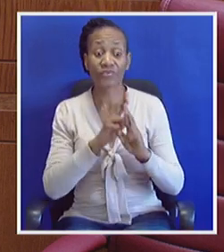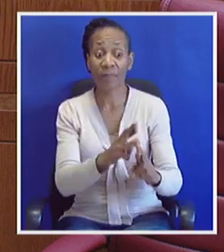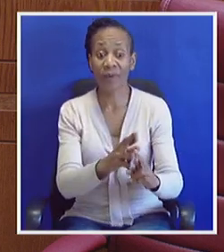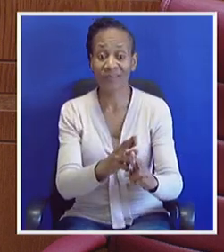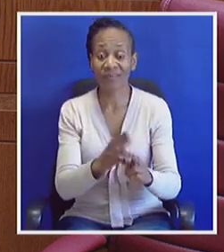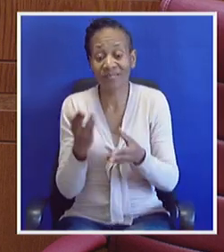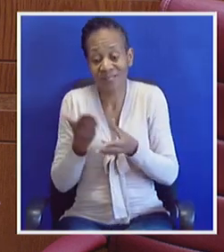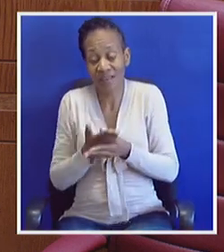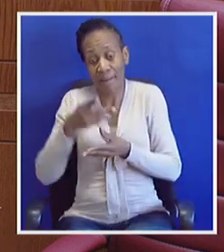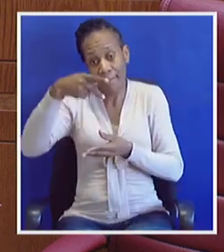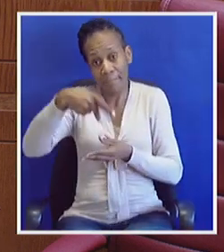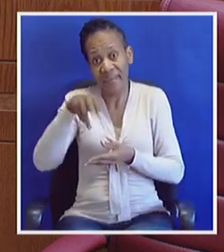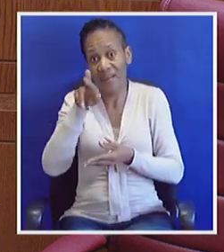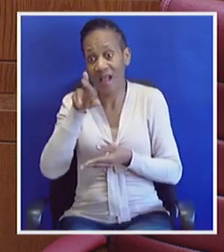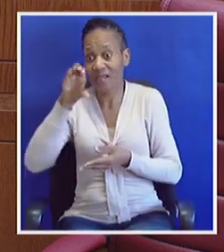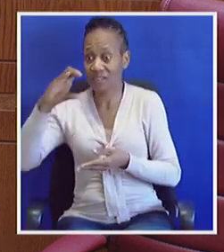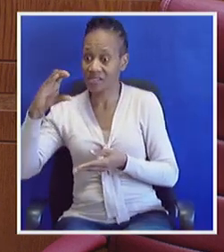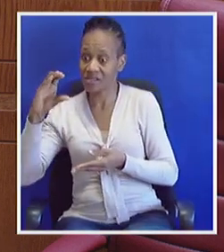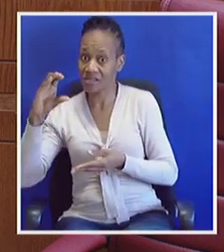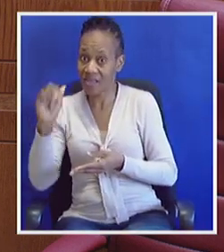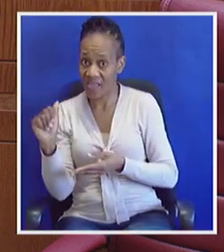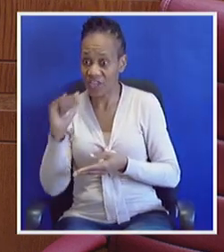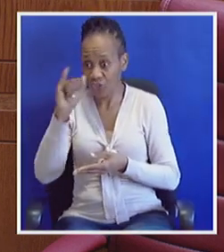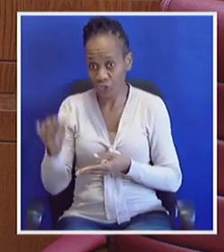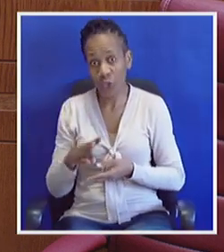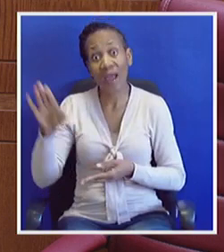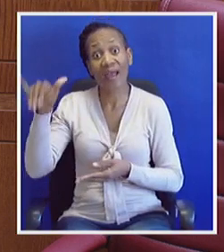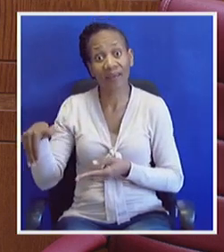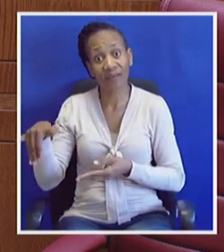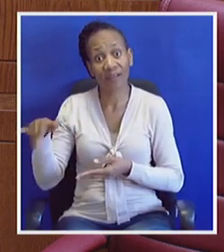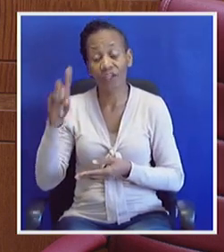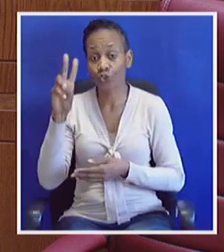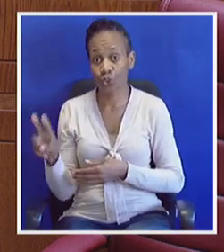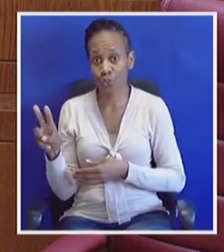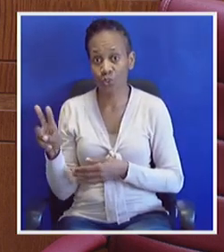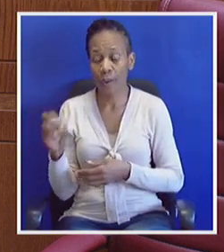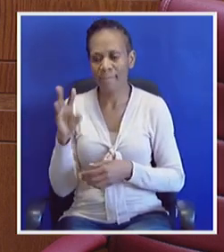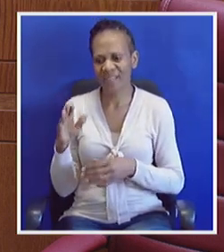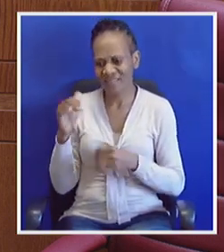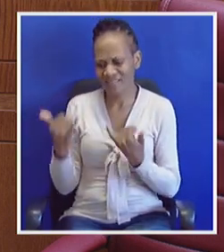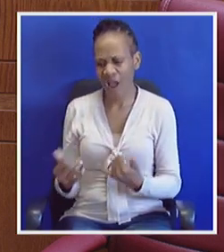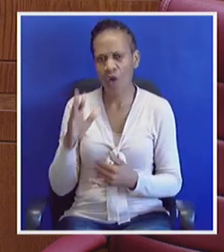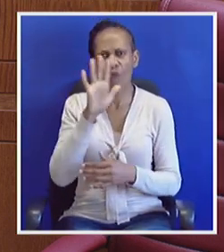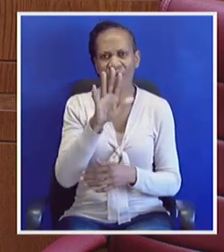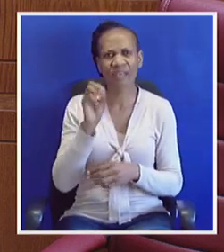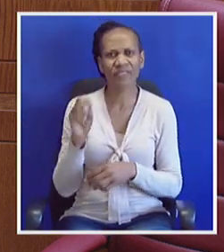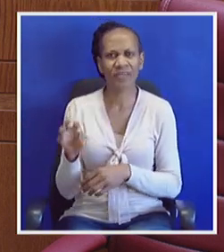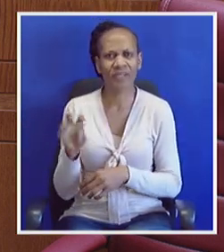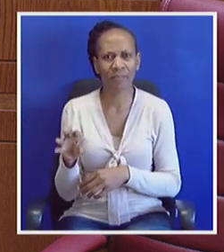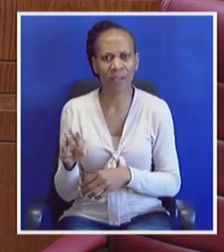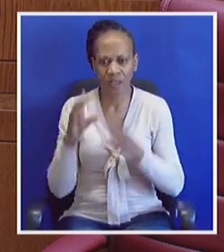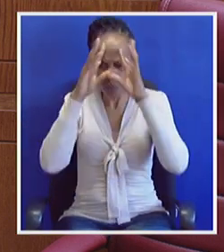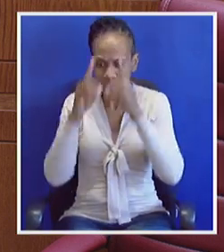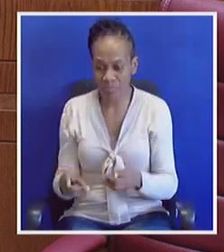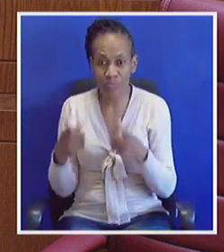the PRCA on July the 2nd. By September the 5th, they had made a